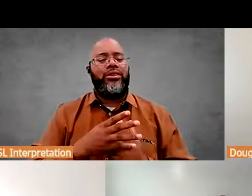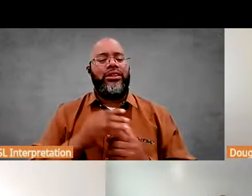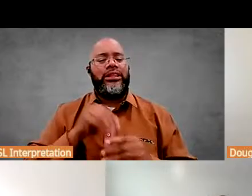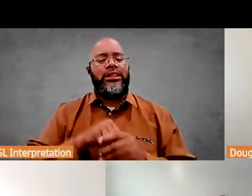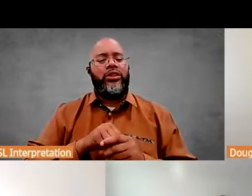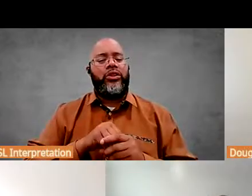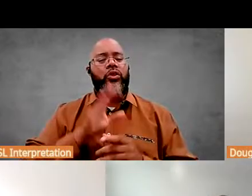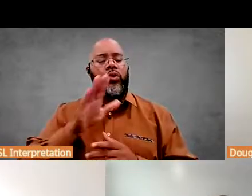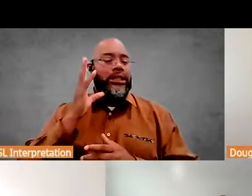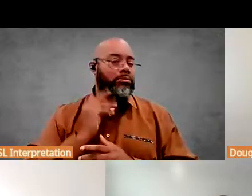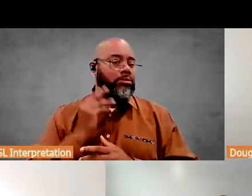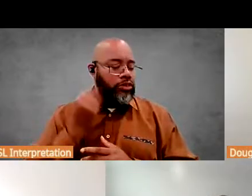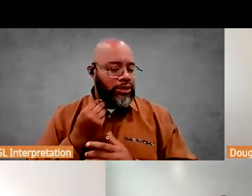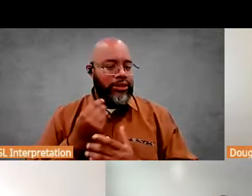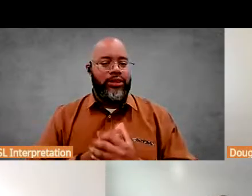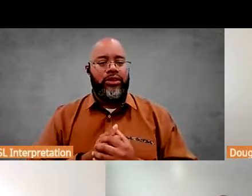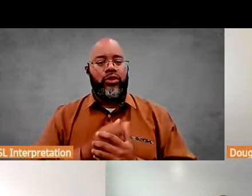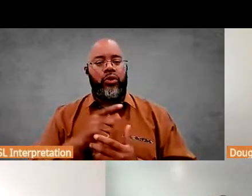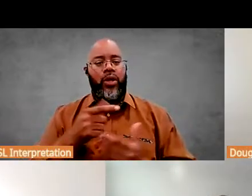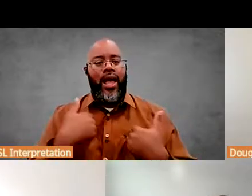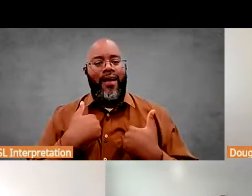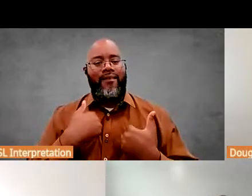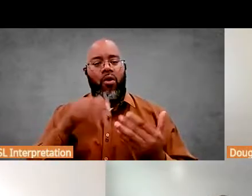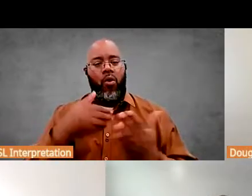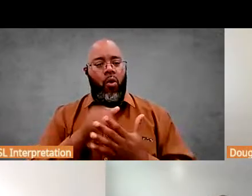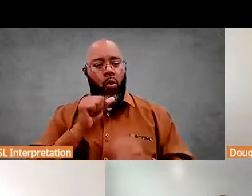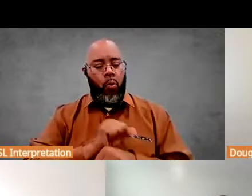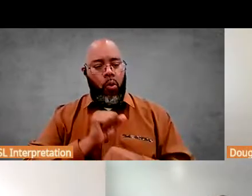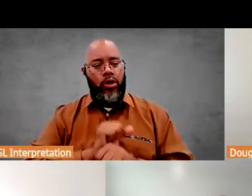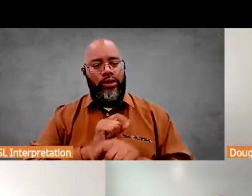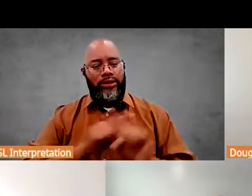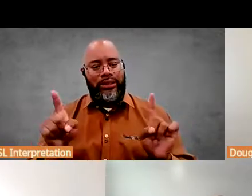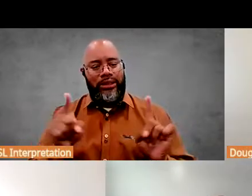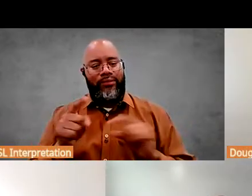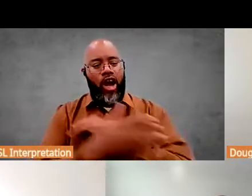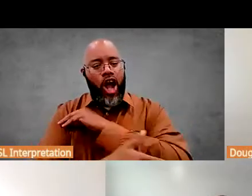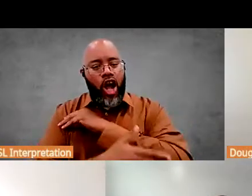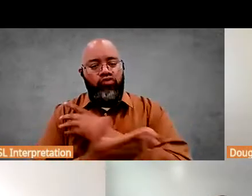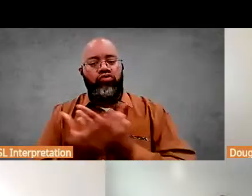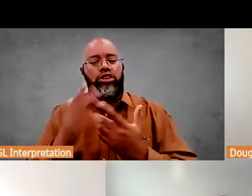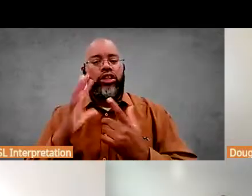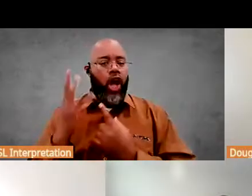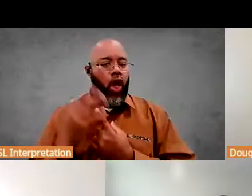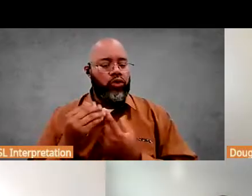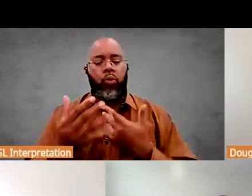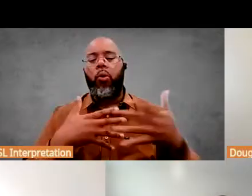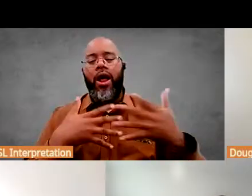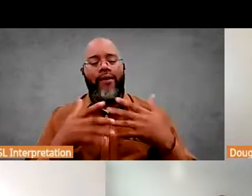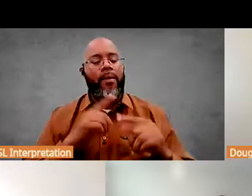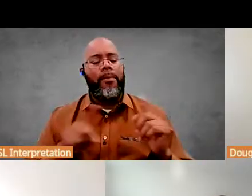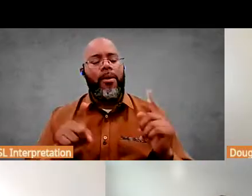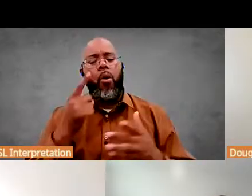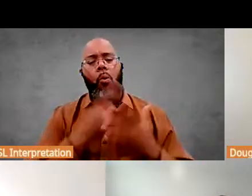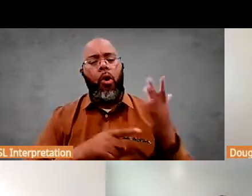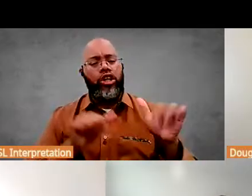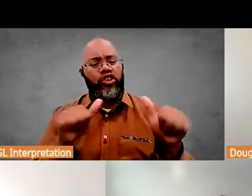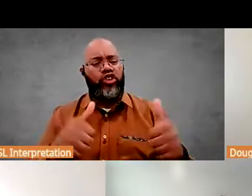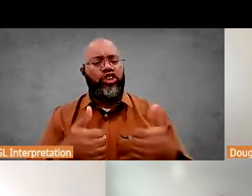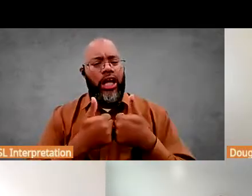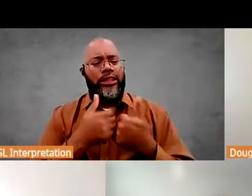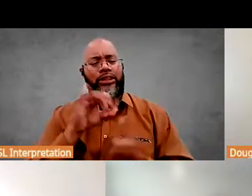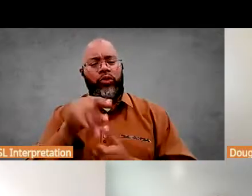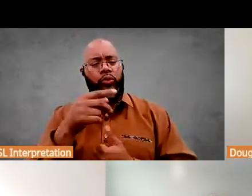in your experience, like you have all worked in like different countries, cultures, whatever it may be, but what challenges did you